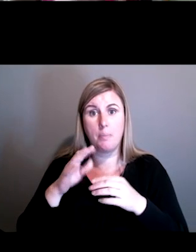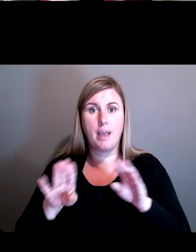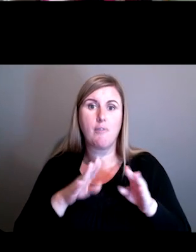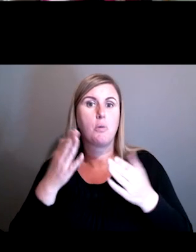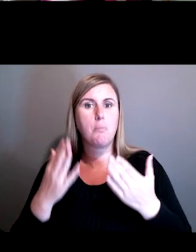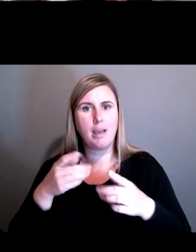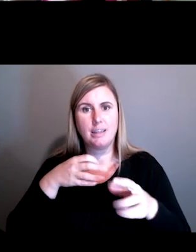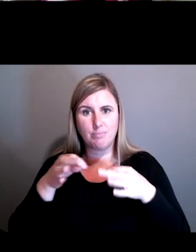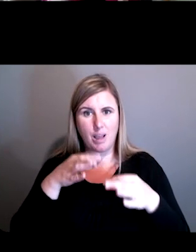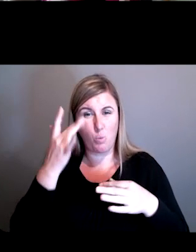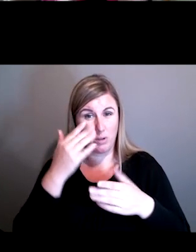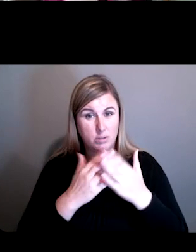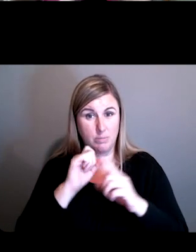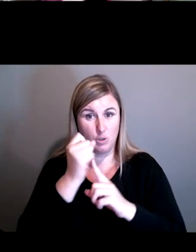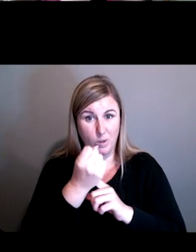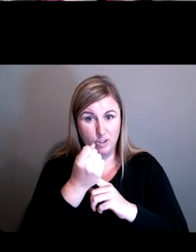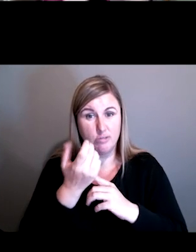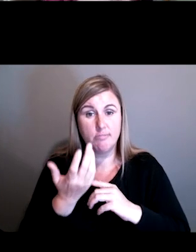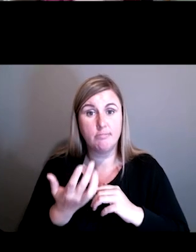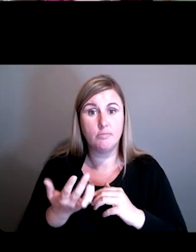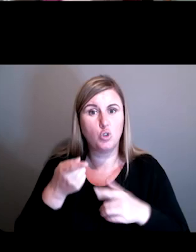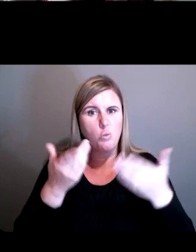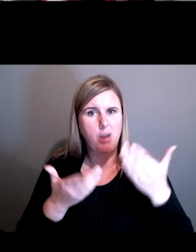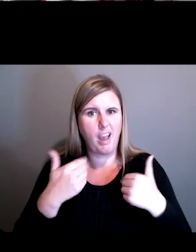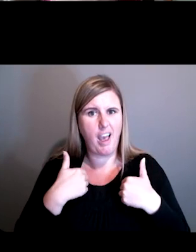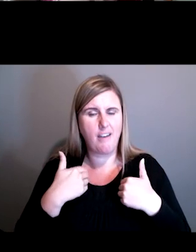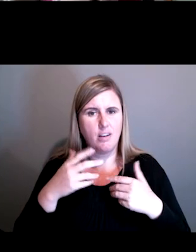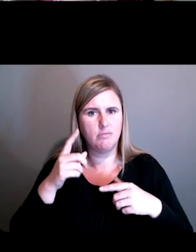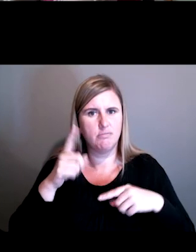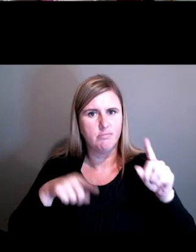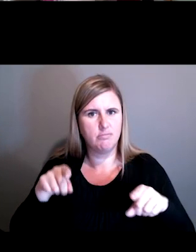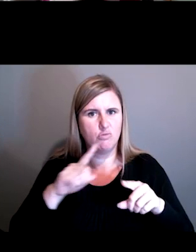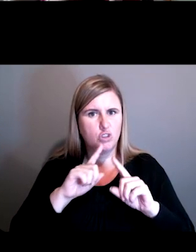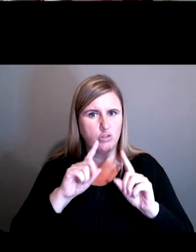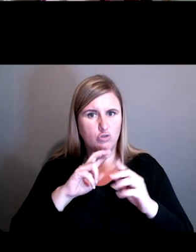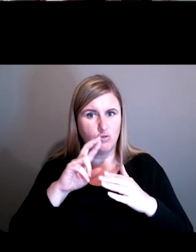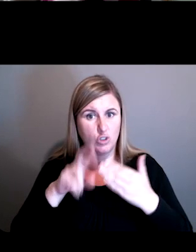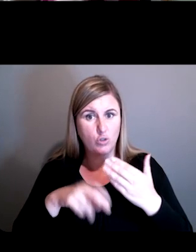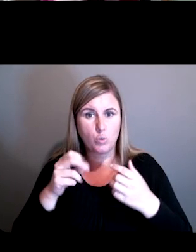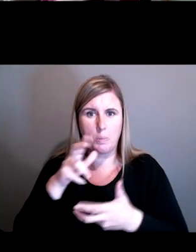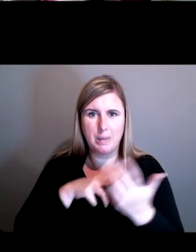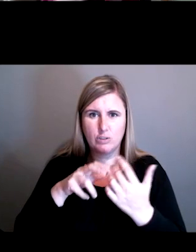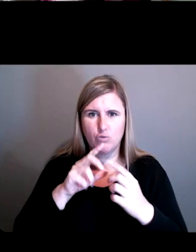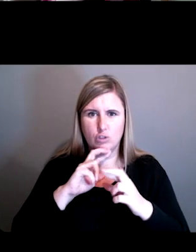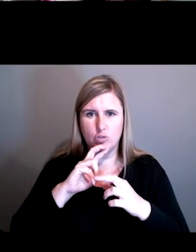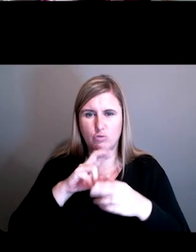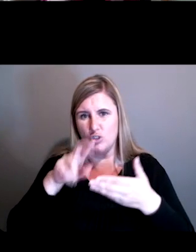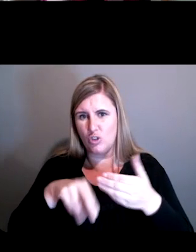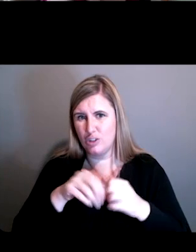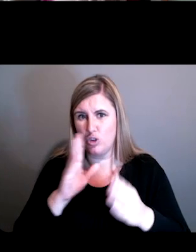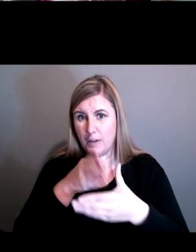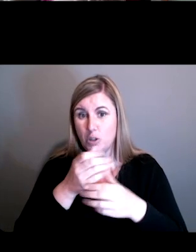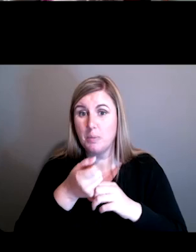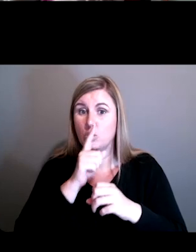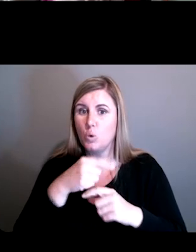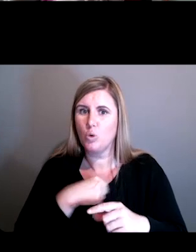instances you might have undifferentiated results or mixed results in your intervention. So we need to make sure that we're responding to the